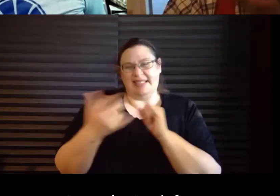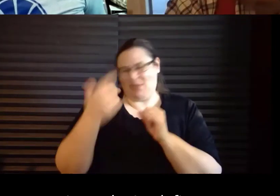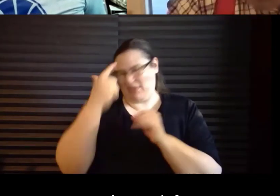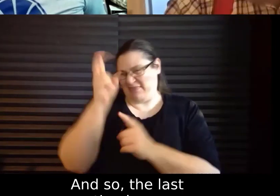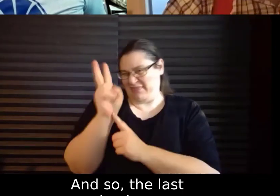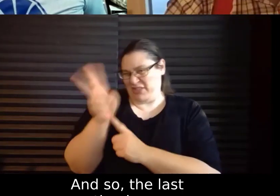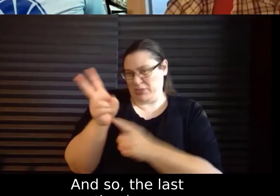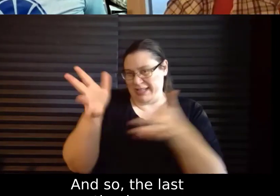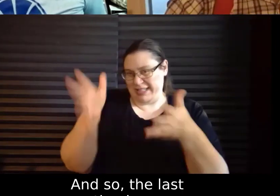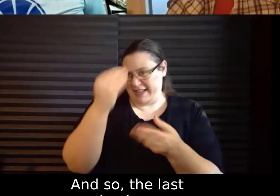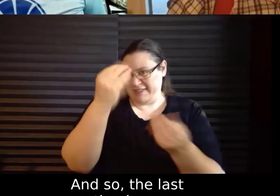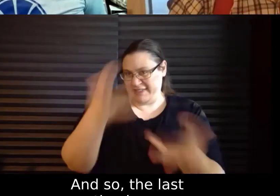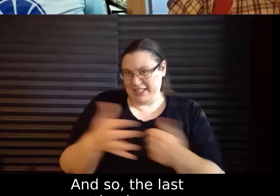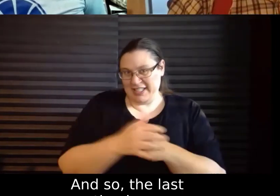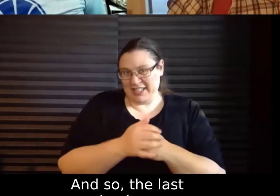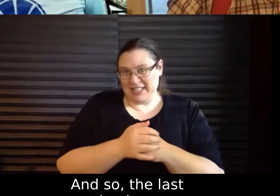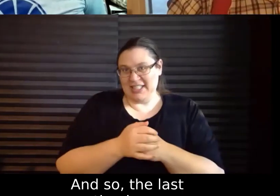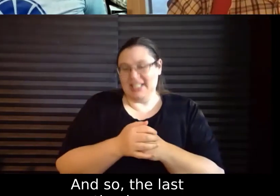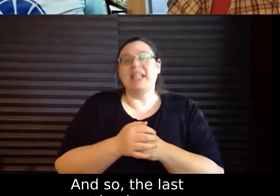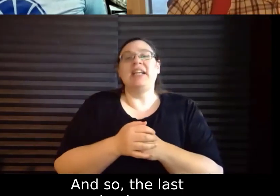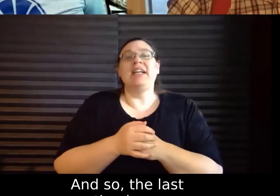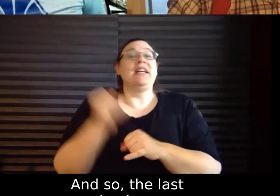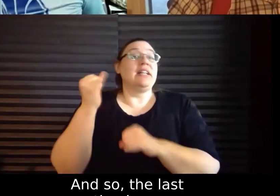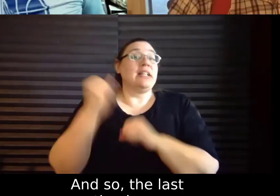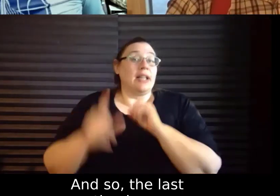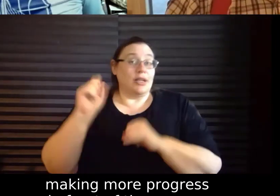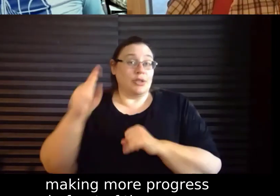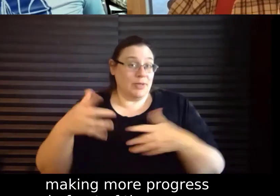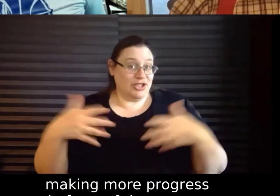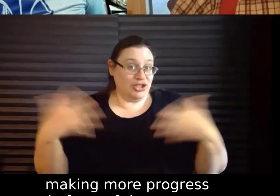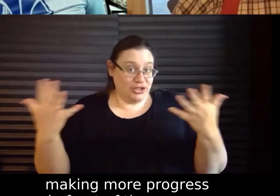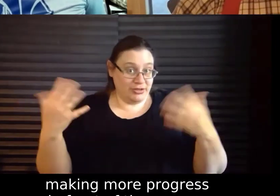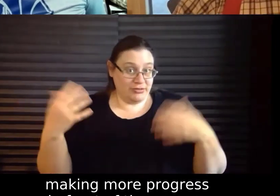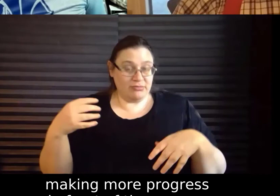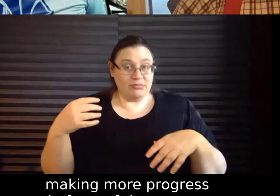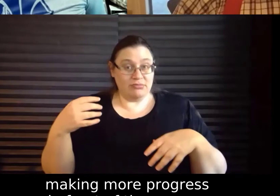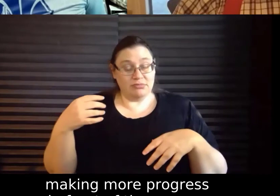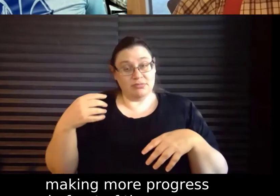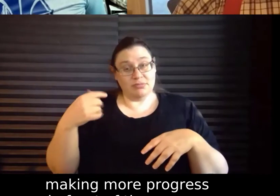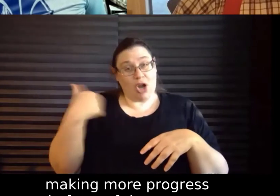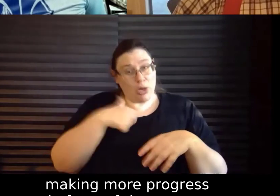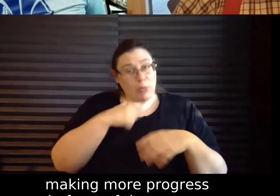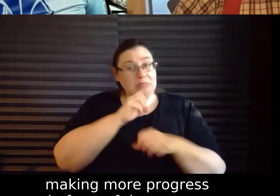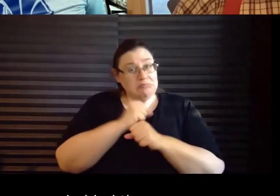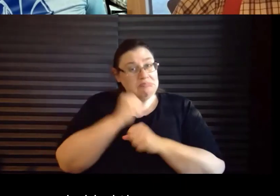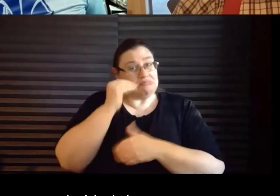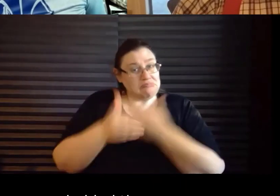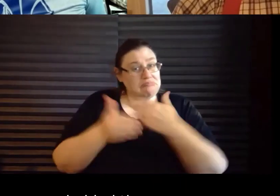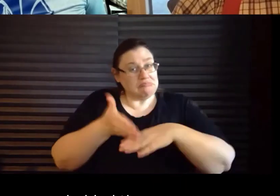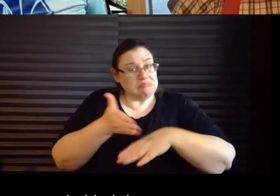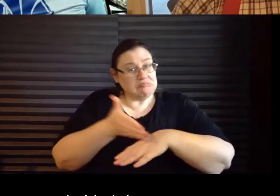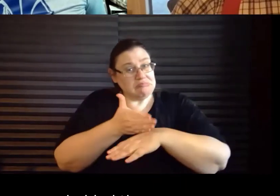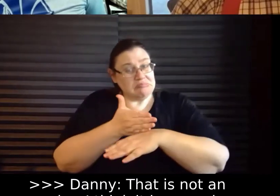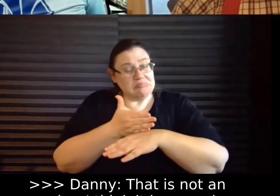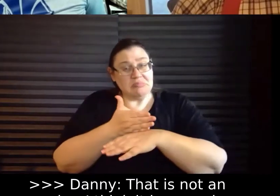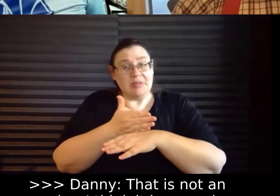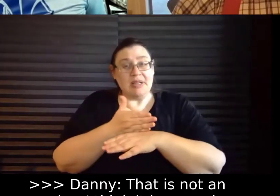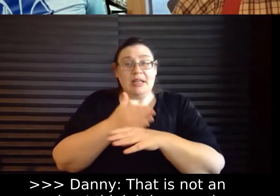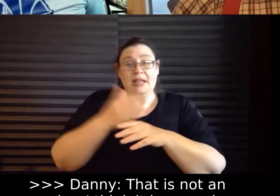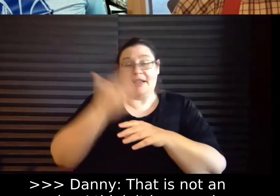left. And so the last question is, are we making more progress in front of the camera or behind the